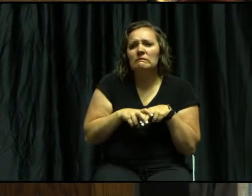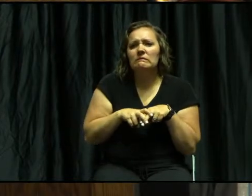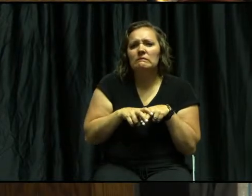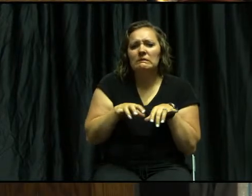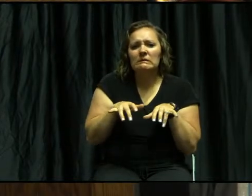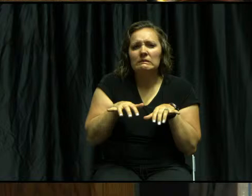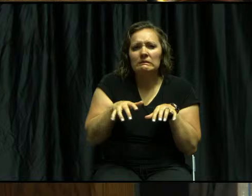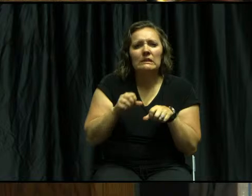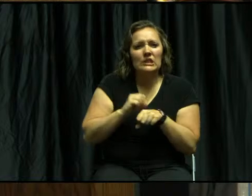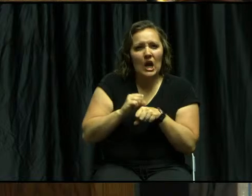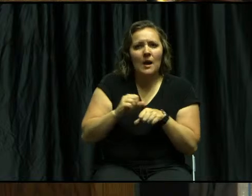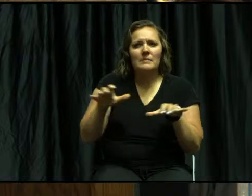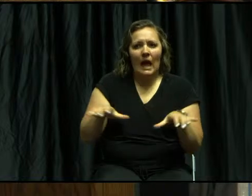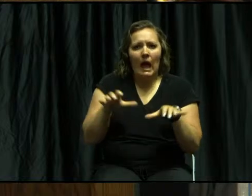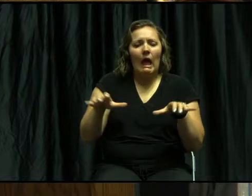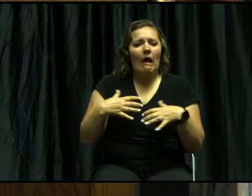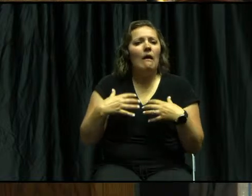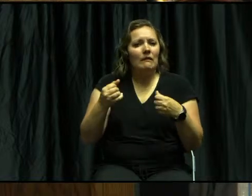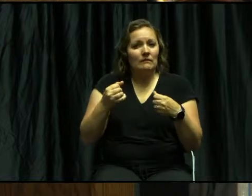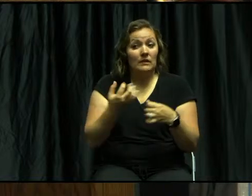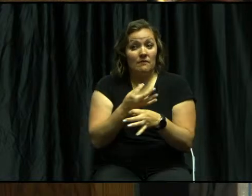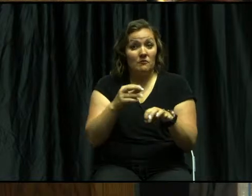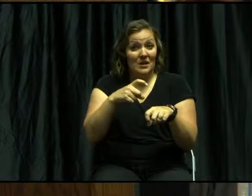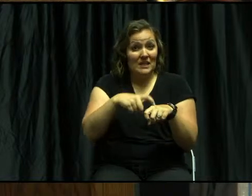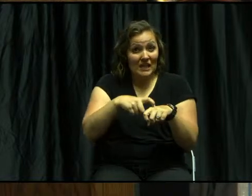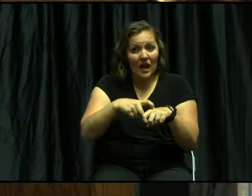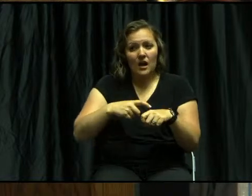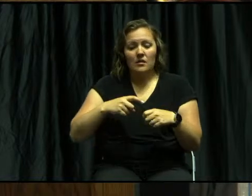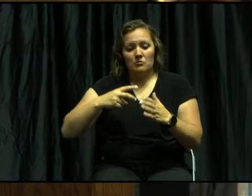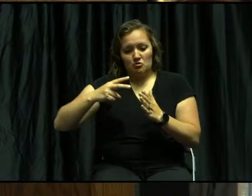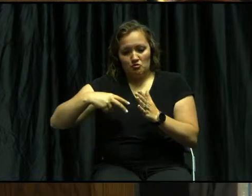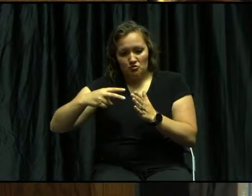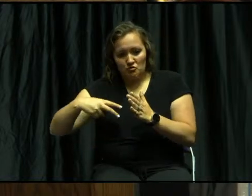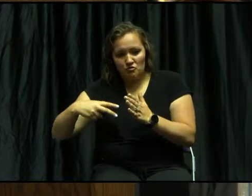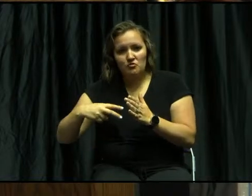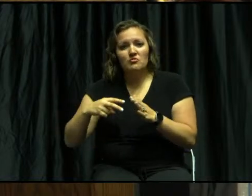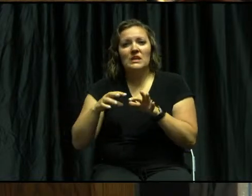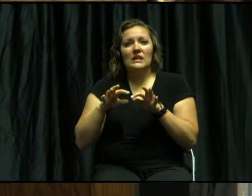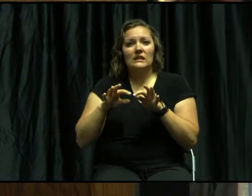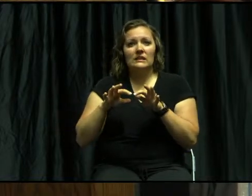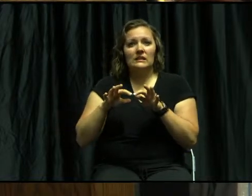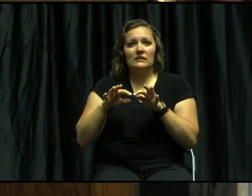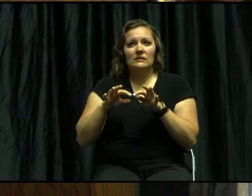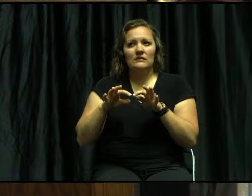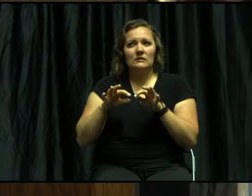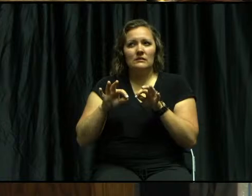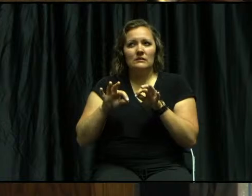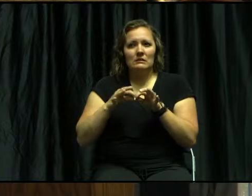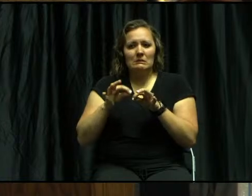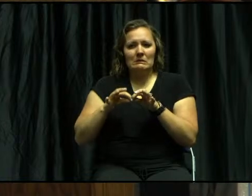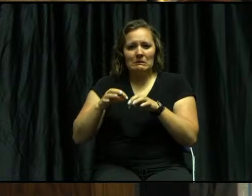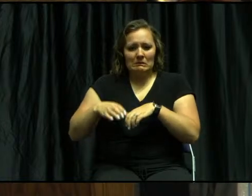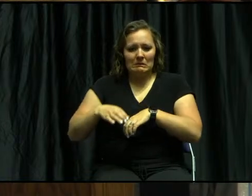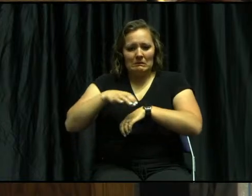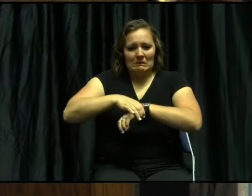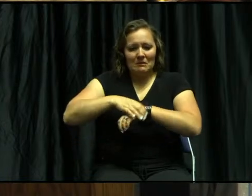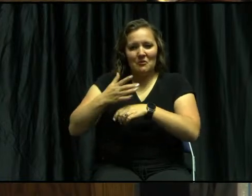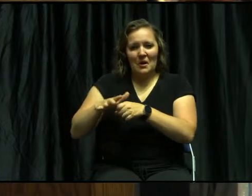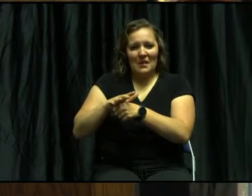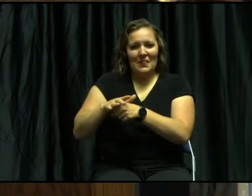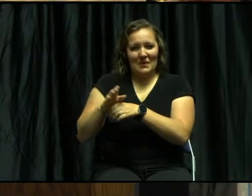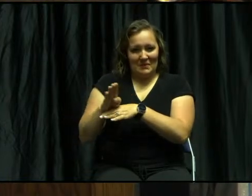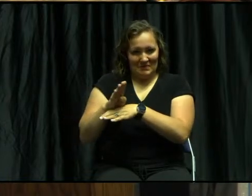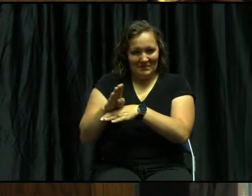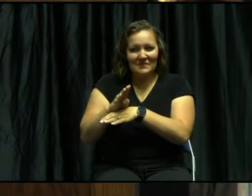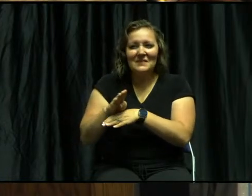healthy. In her free time, Cassie likes to read and sew scrunchies for Sloan's Scrunchies, a local scrunchie business founded